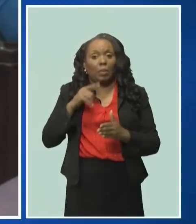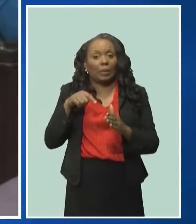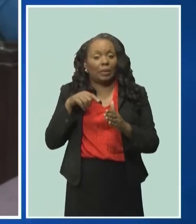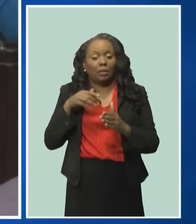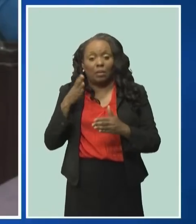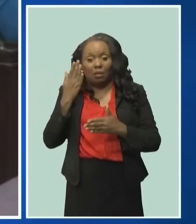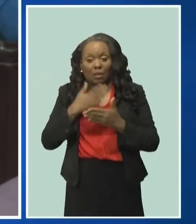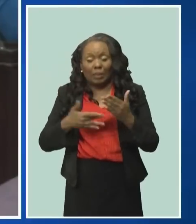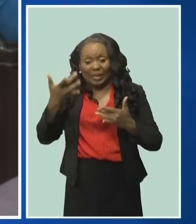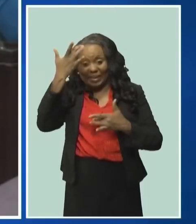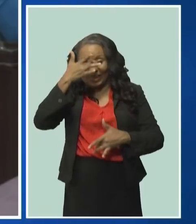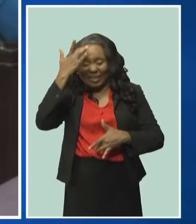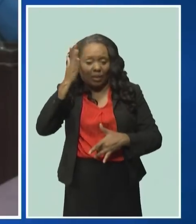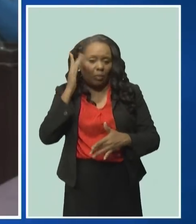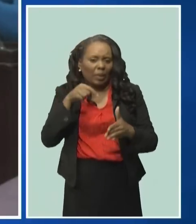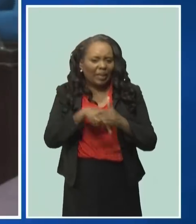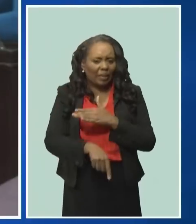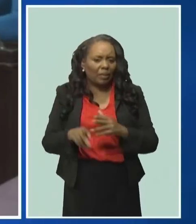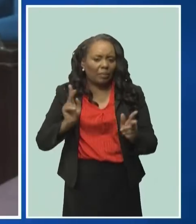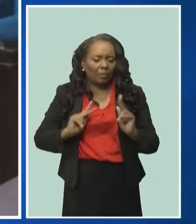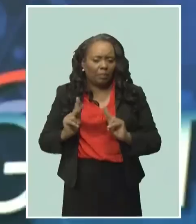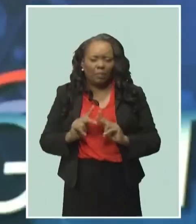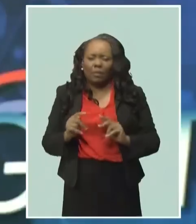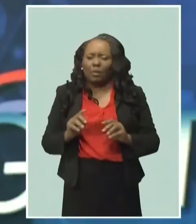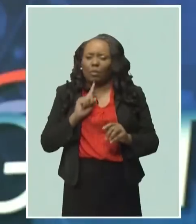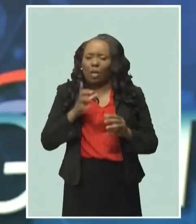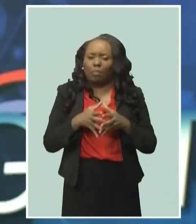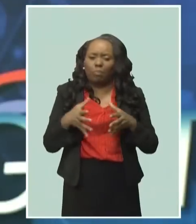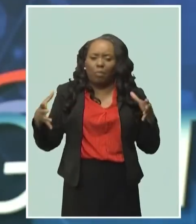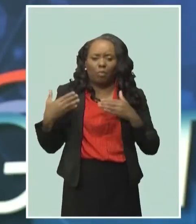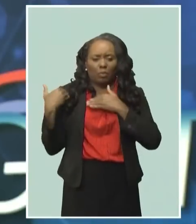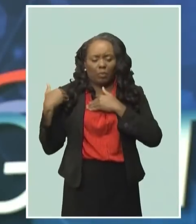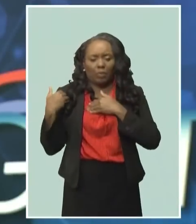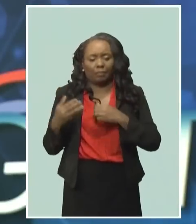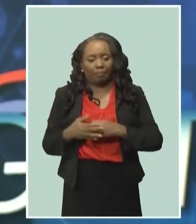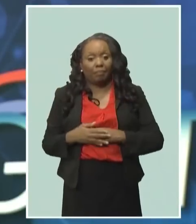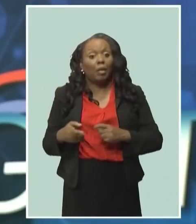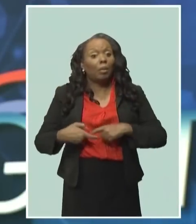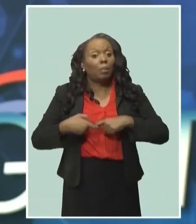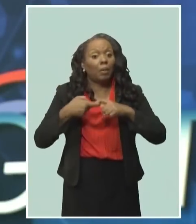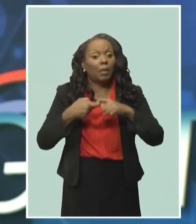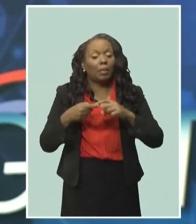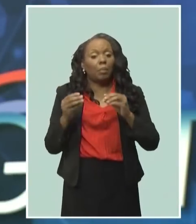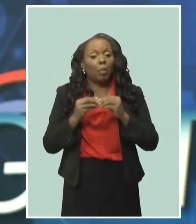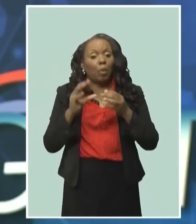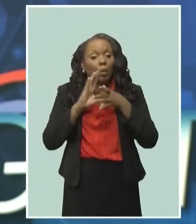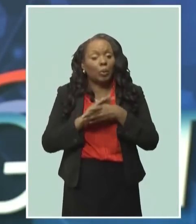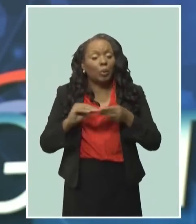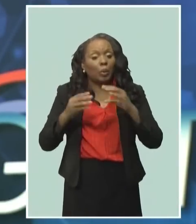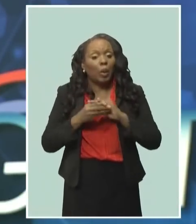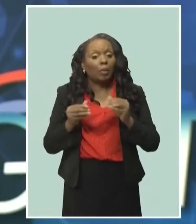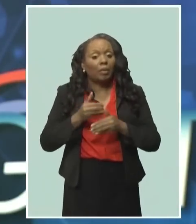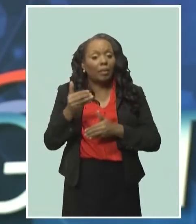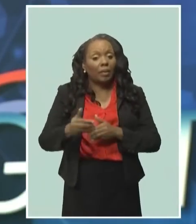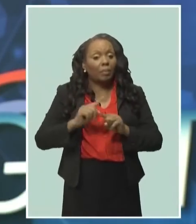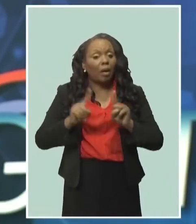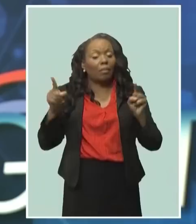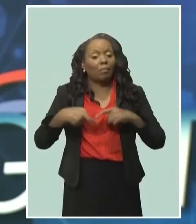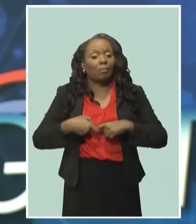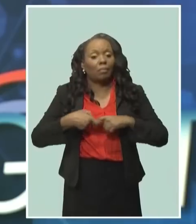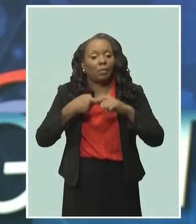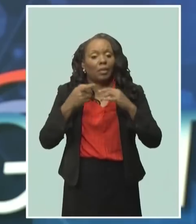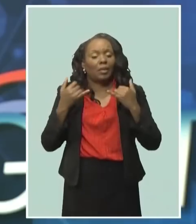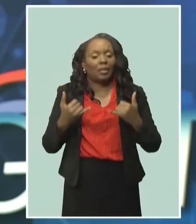people. So the responsibility is big there. We'll take a break here, but coming up, the lobbyists are turning up the pressure